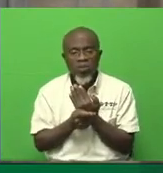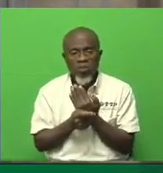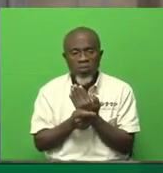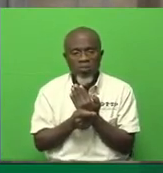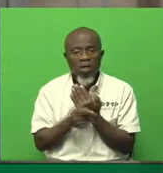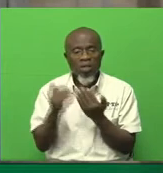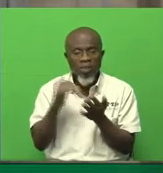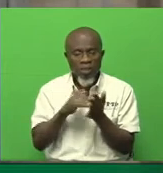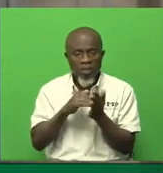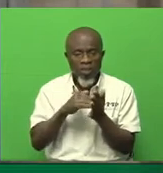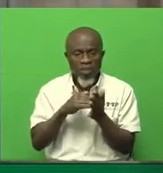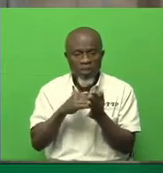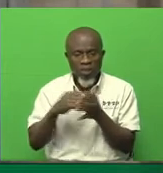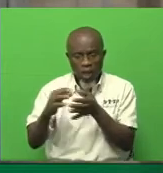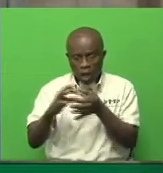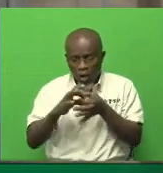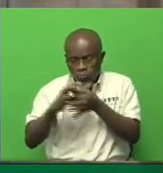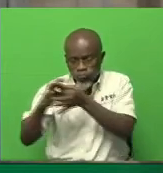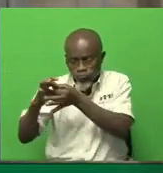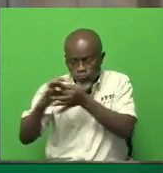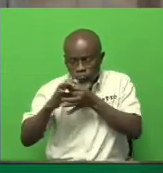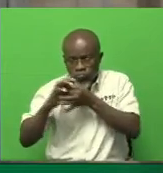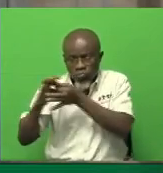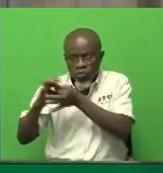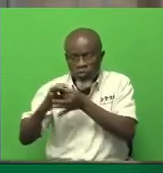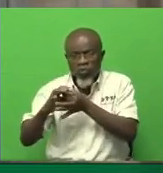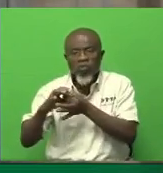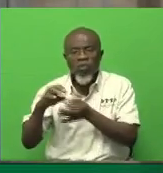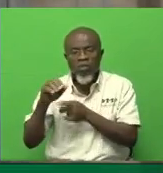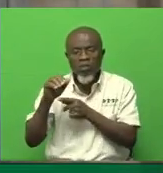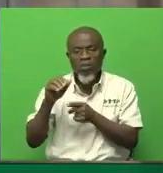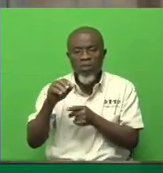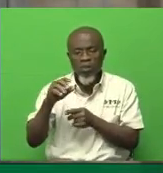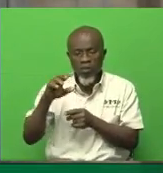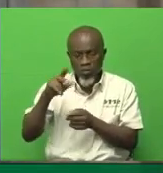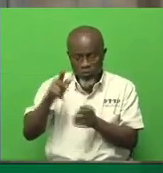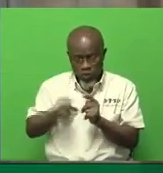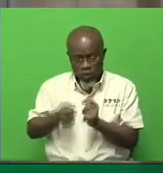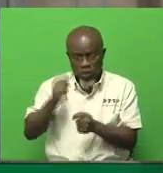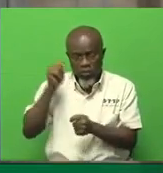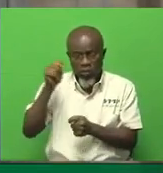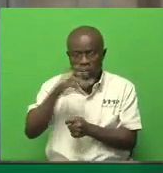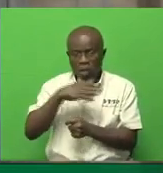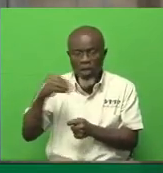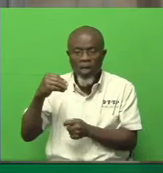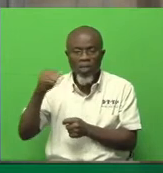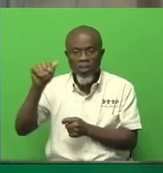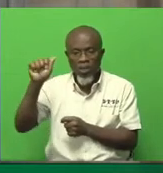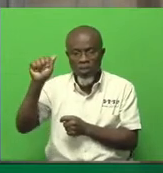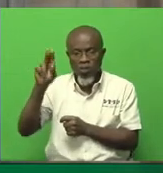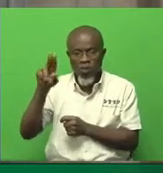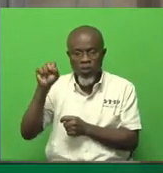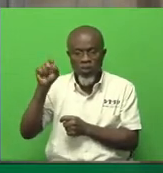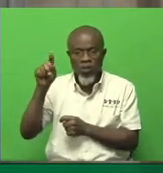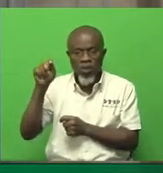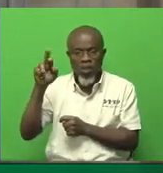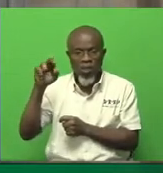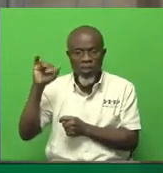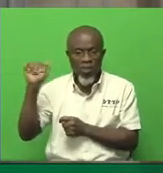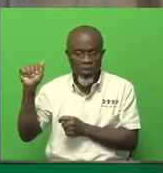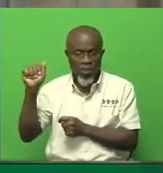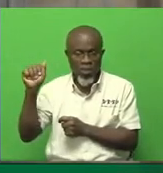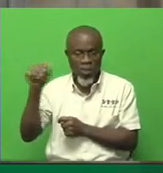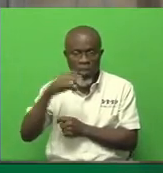government Arrangement between Trinidad and Tobago and Austria who were also involved in the construction of the San Fernando teaching Hospital